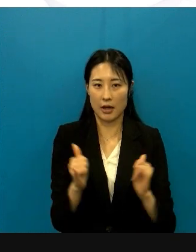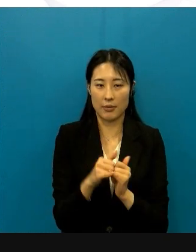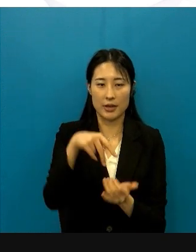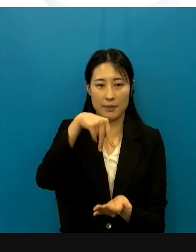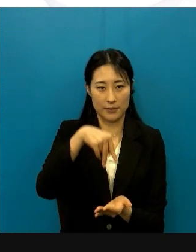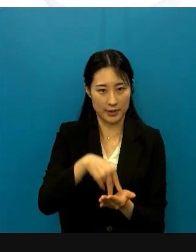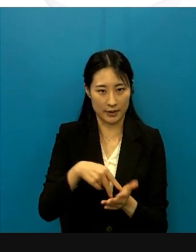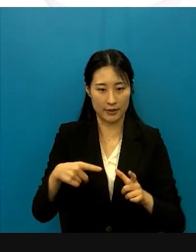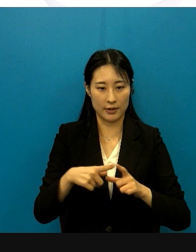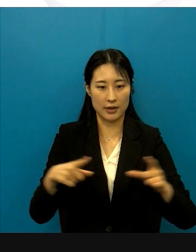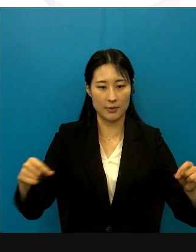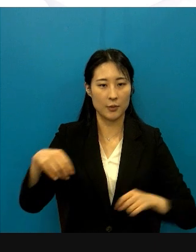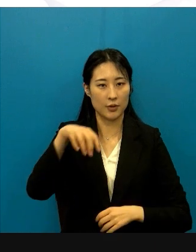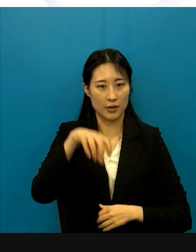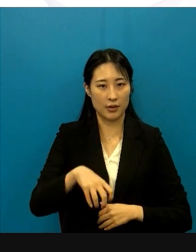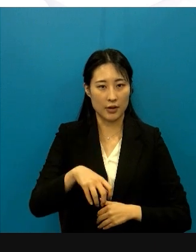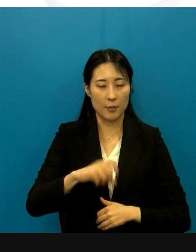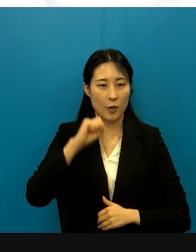So